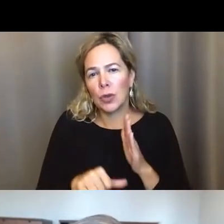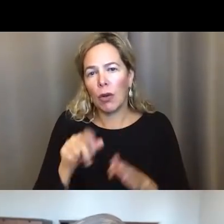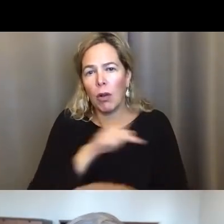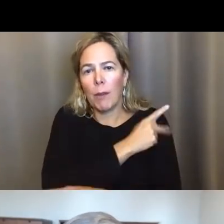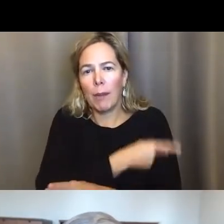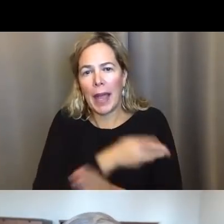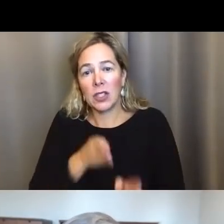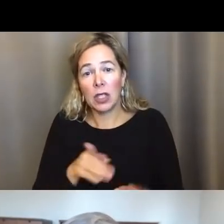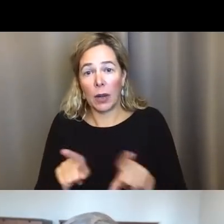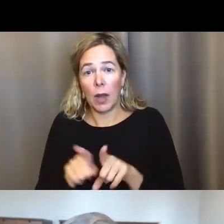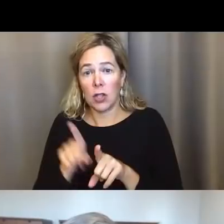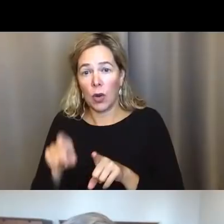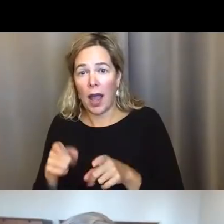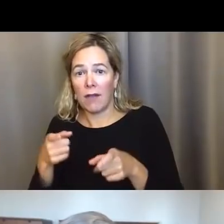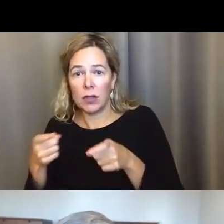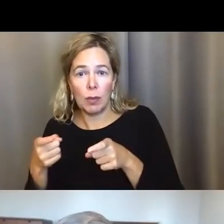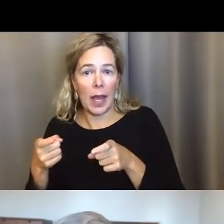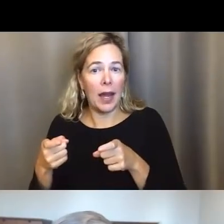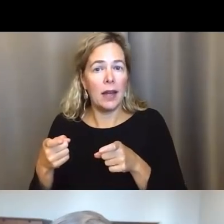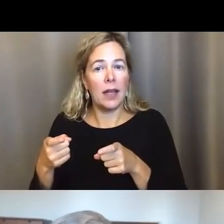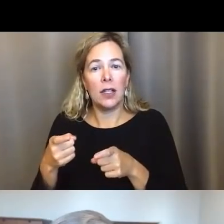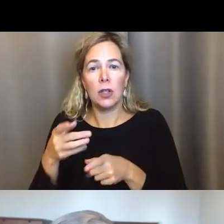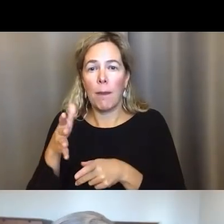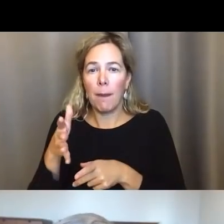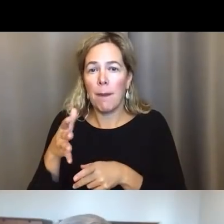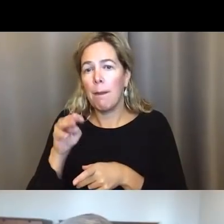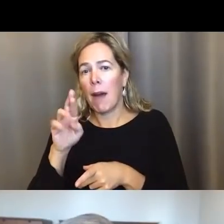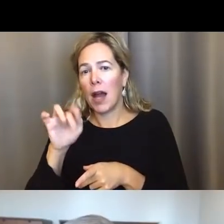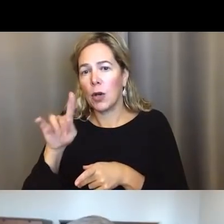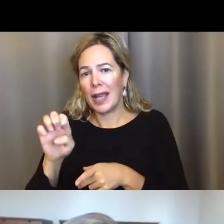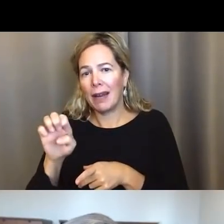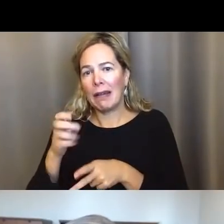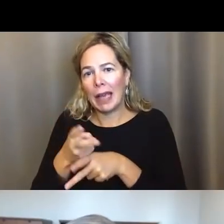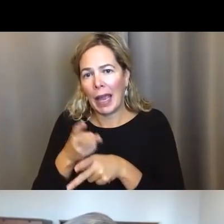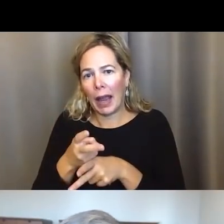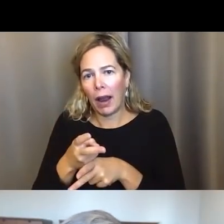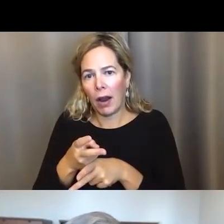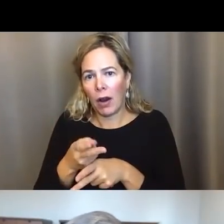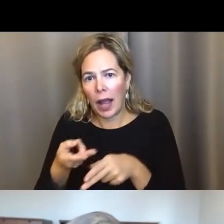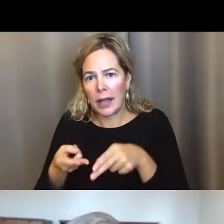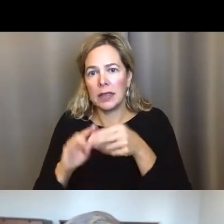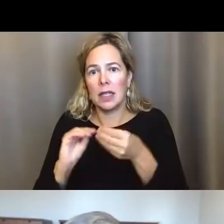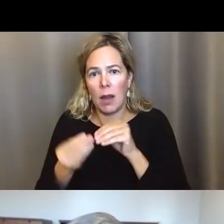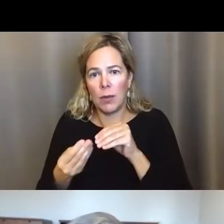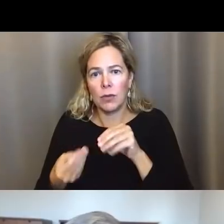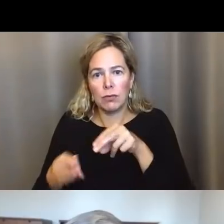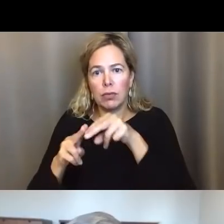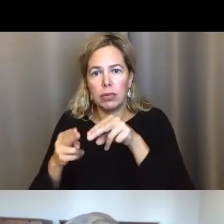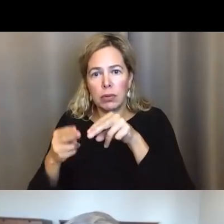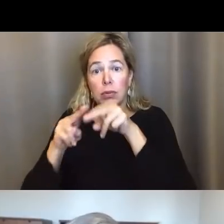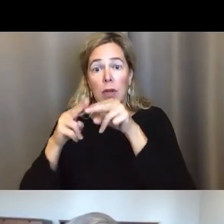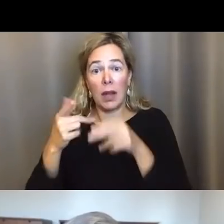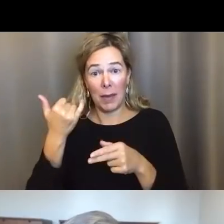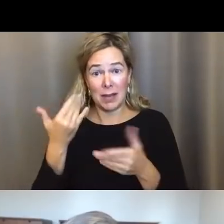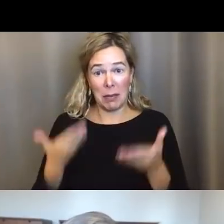have to begin to manage our moderate care as we get up higher. Because this is a real possibility that we may have to